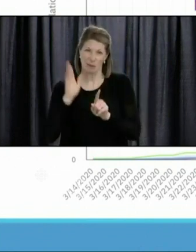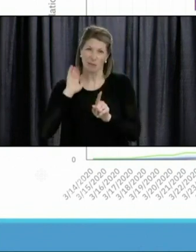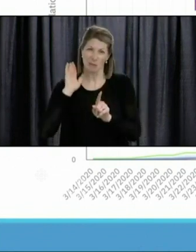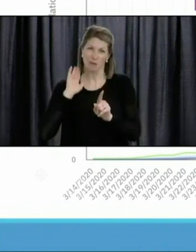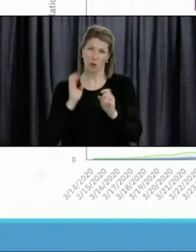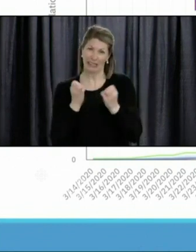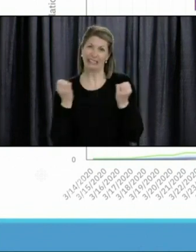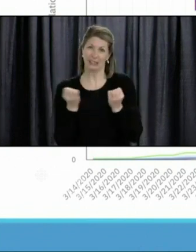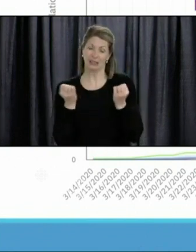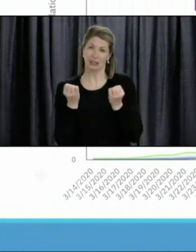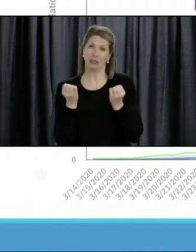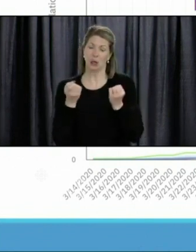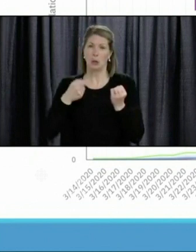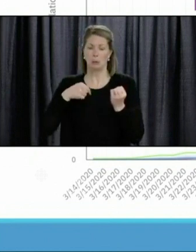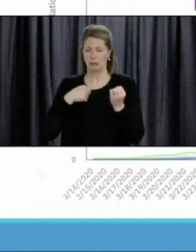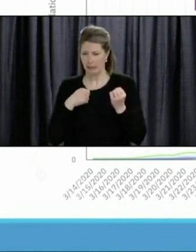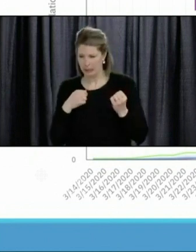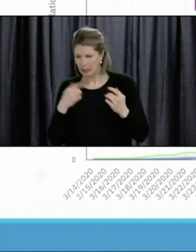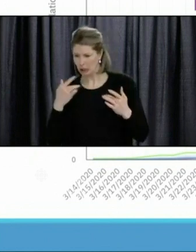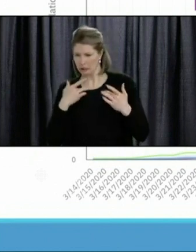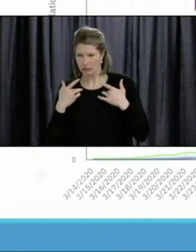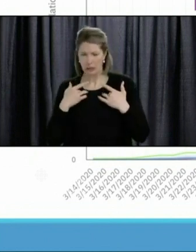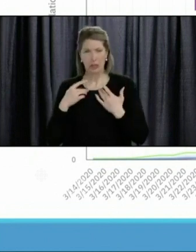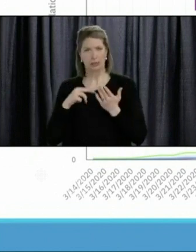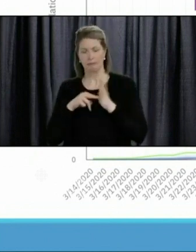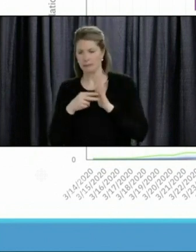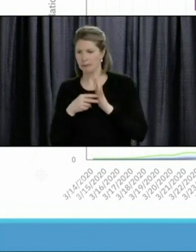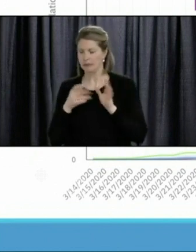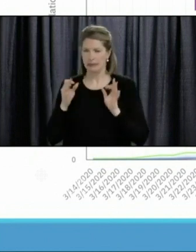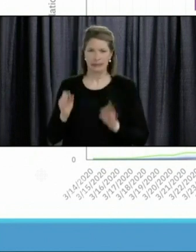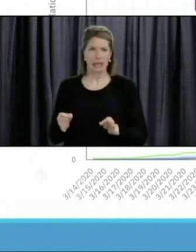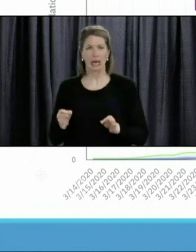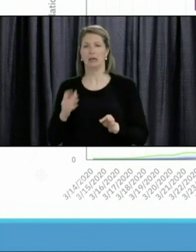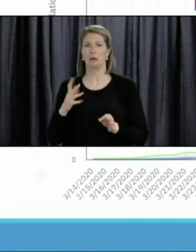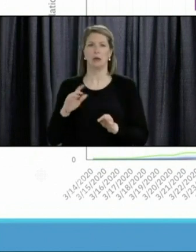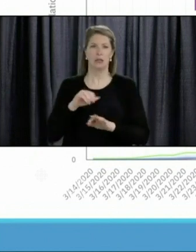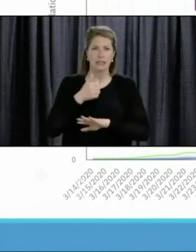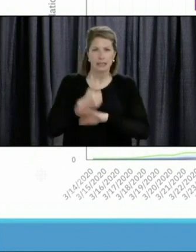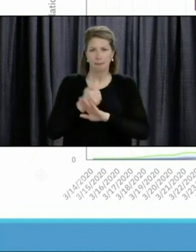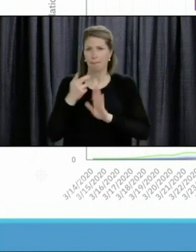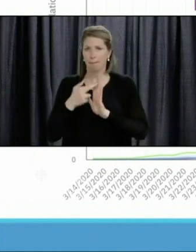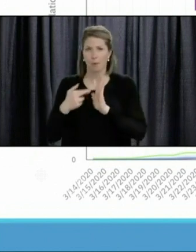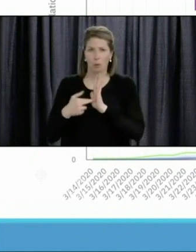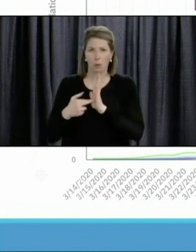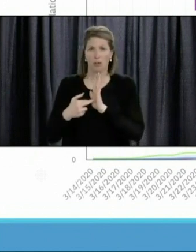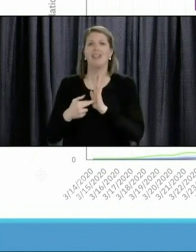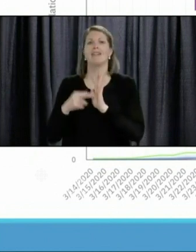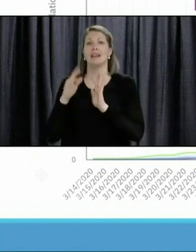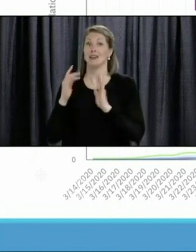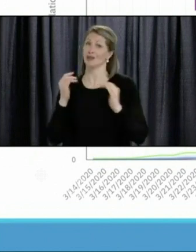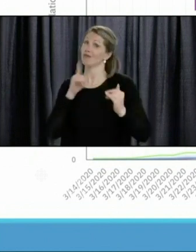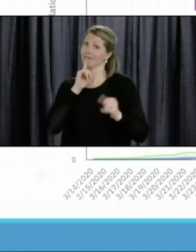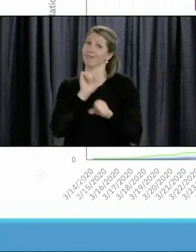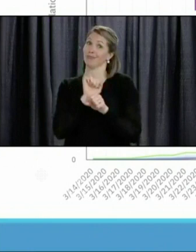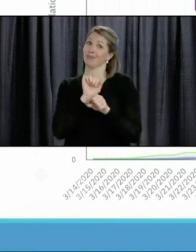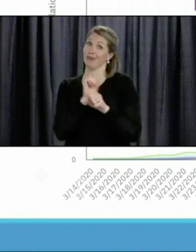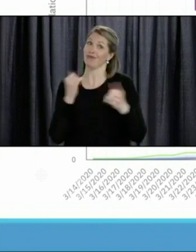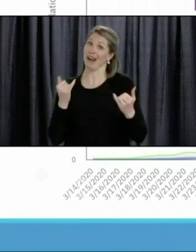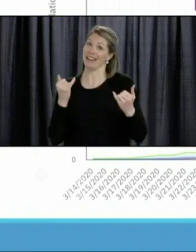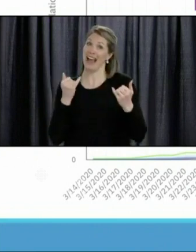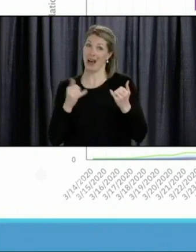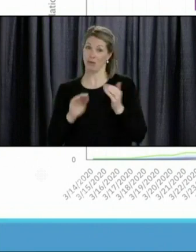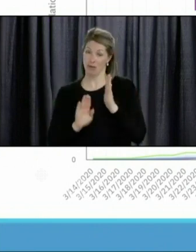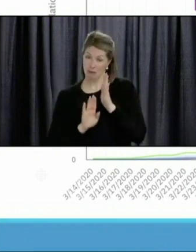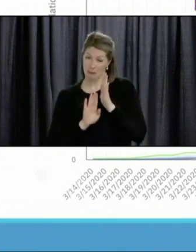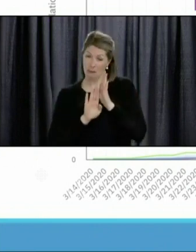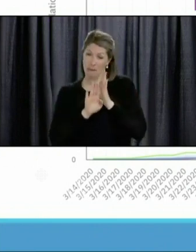and through concerted effort and sacrifice among Newfoundlanders, you've really helped crush that curve, which is excellent. So we thank you